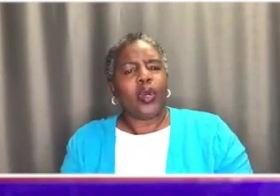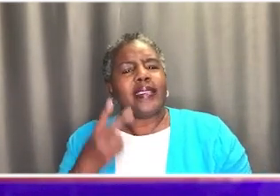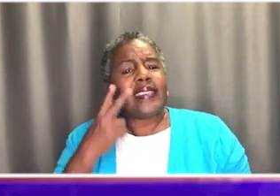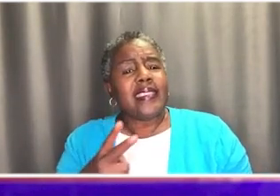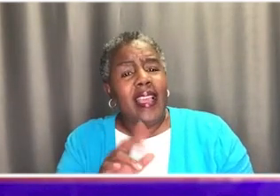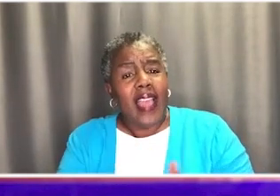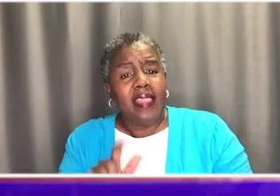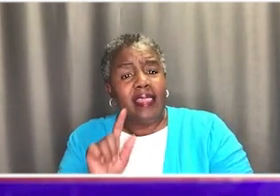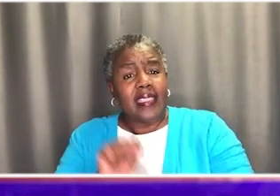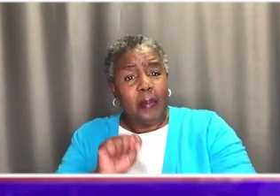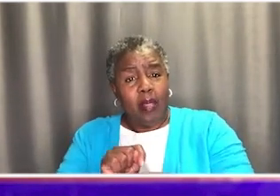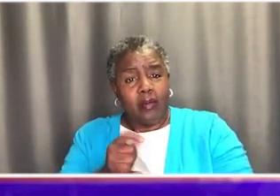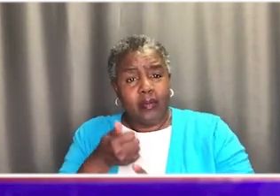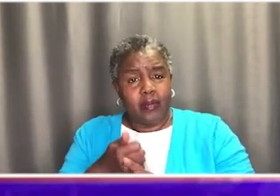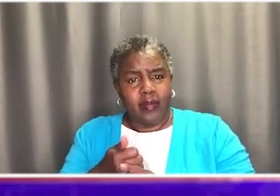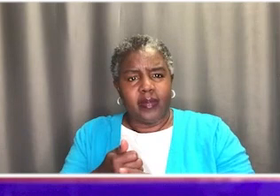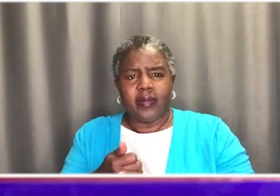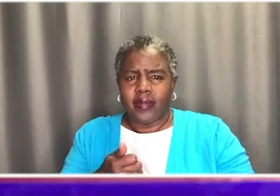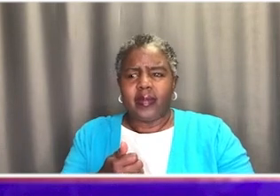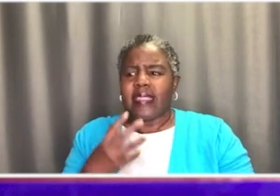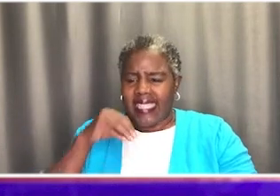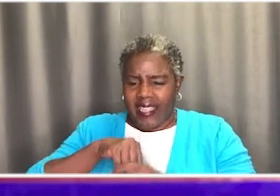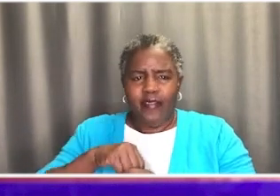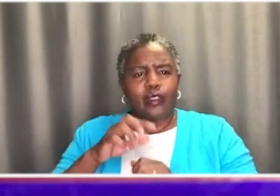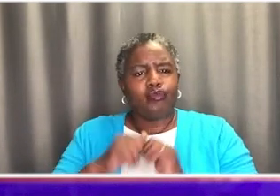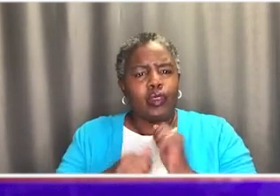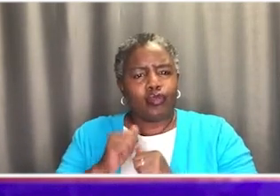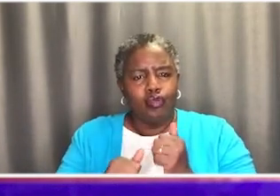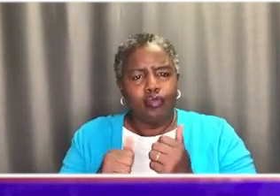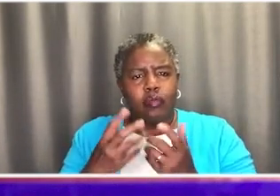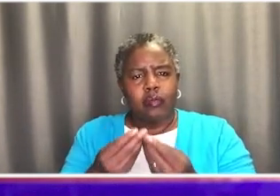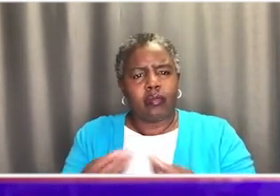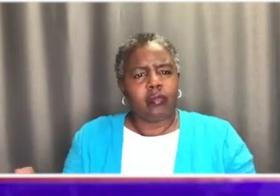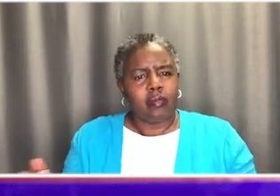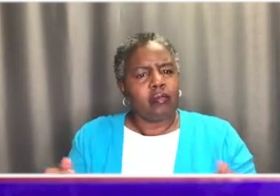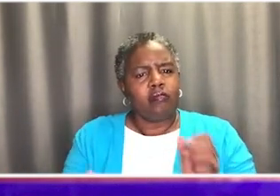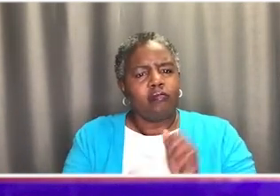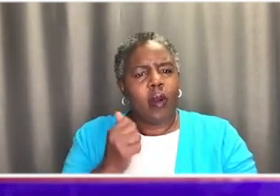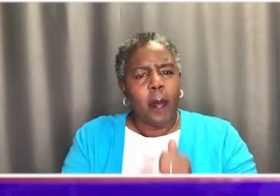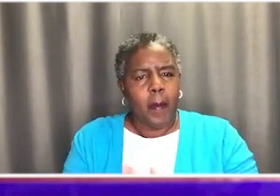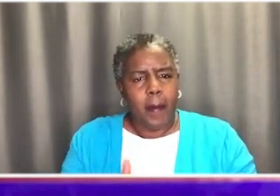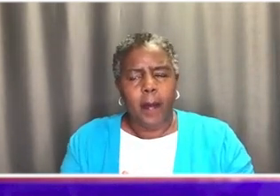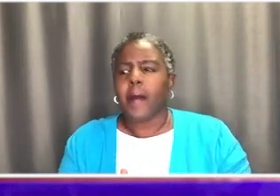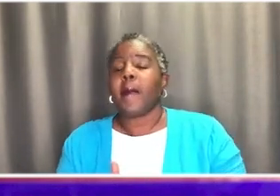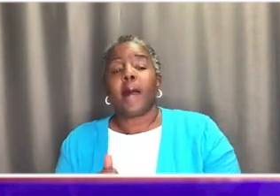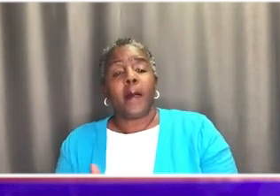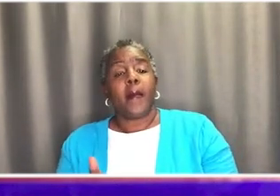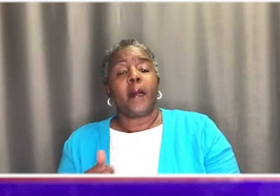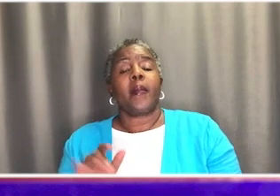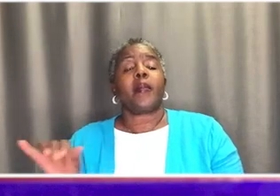the temple had infrastructure damages. And so the church